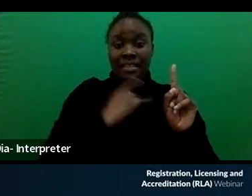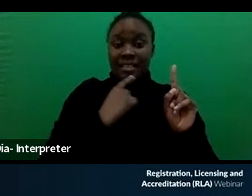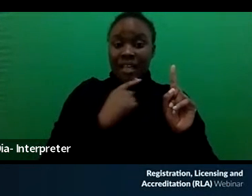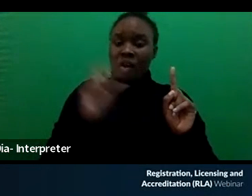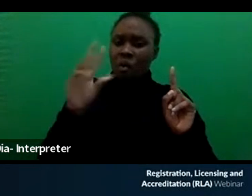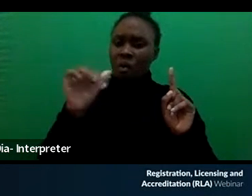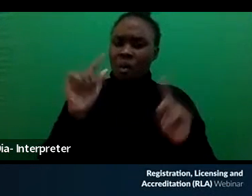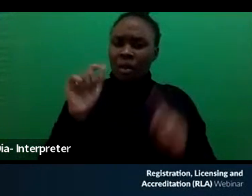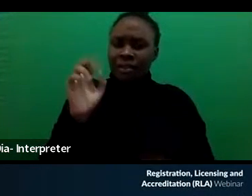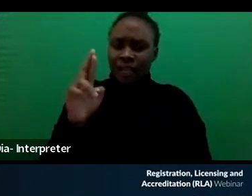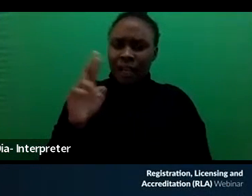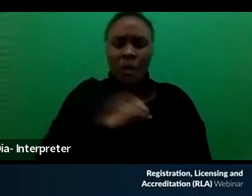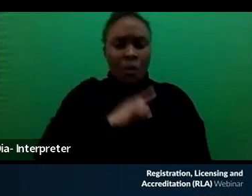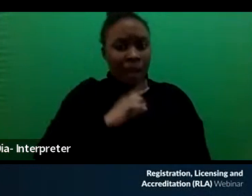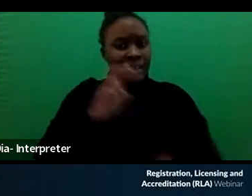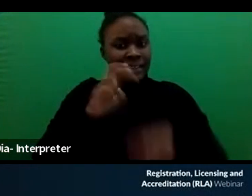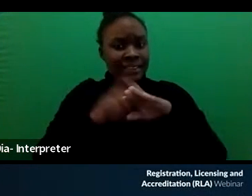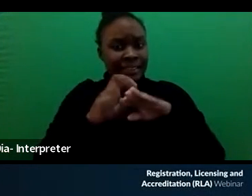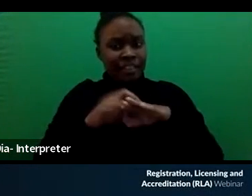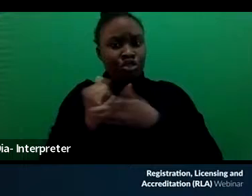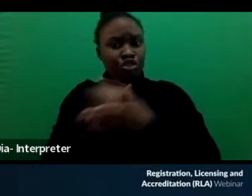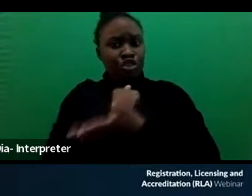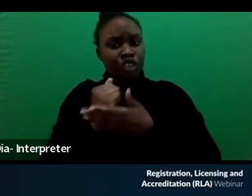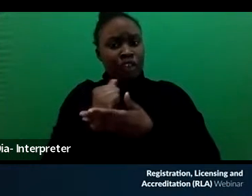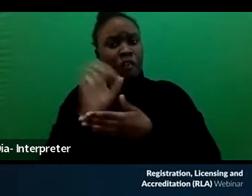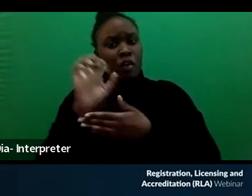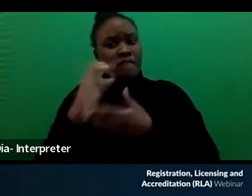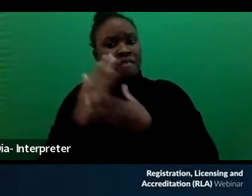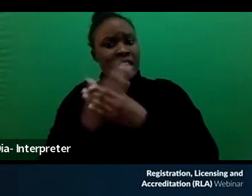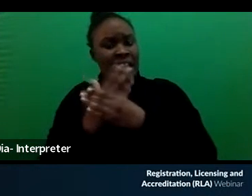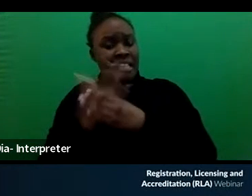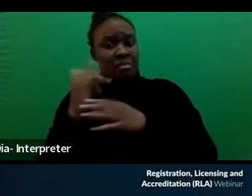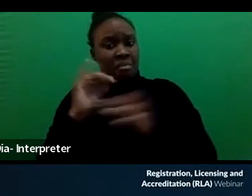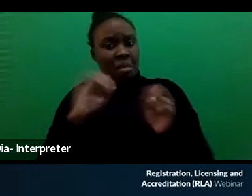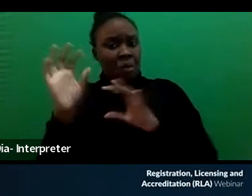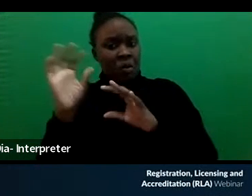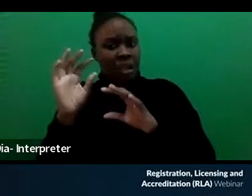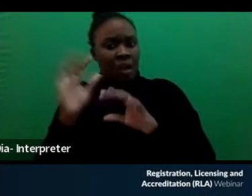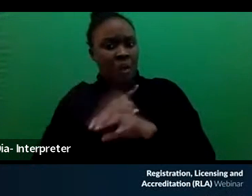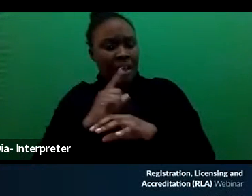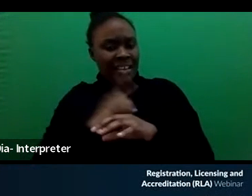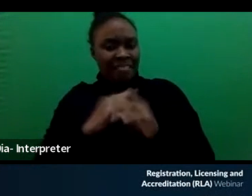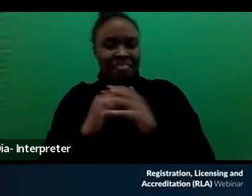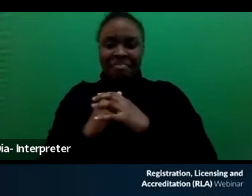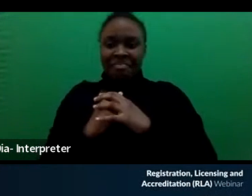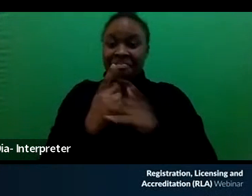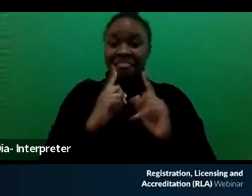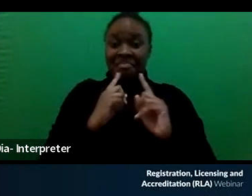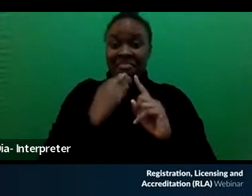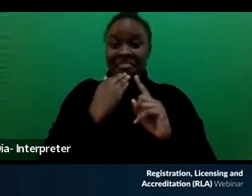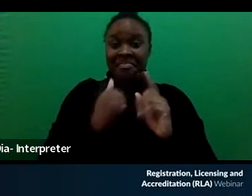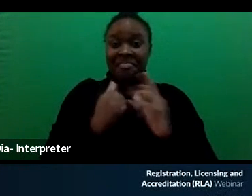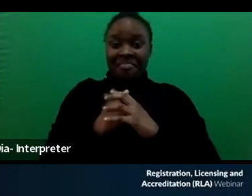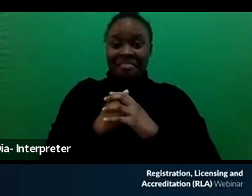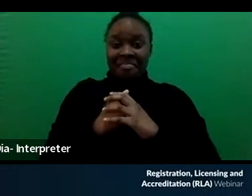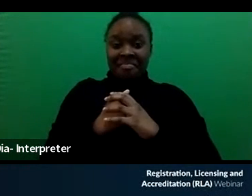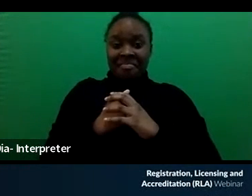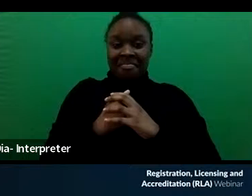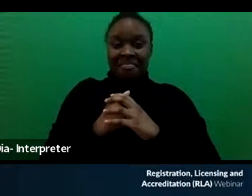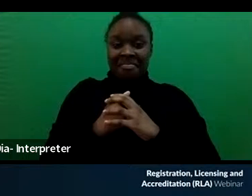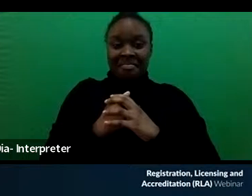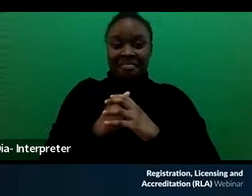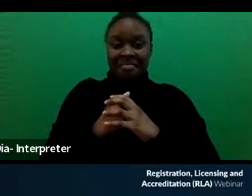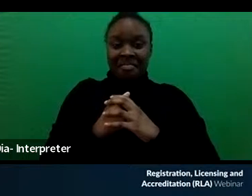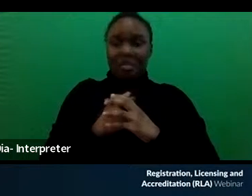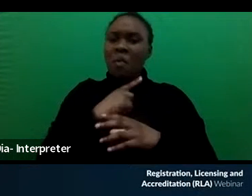is it necessary for us to register for e-filing if we are an importer? I think we can be able to respond that one, Sam. Let's tell Walter, why is